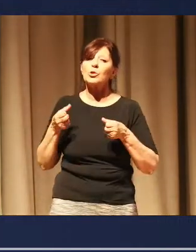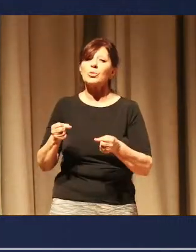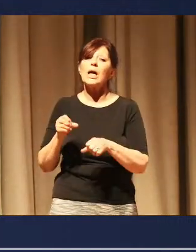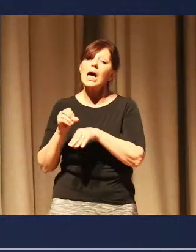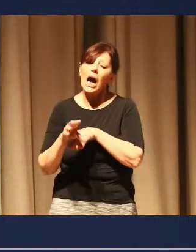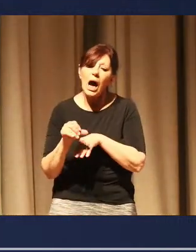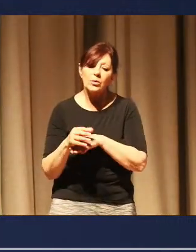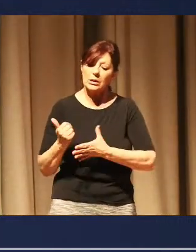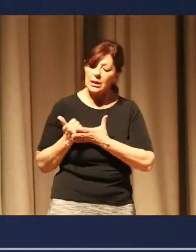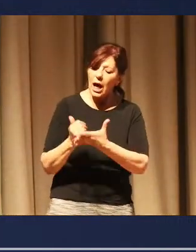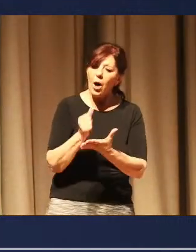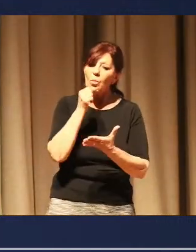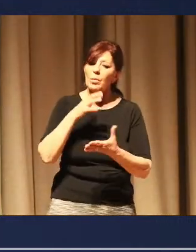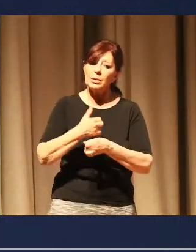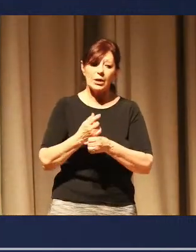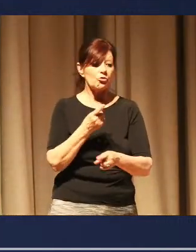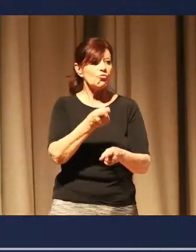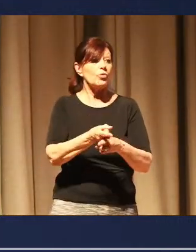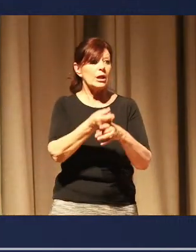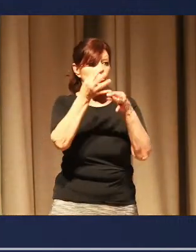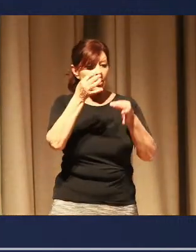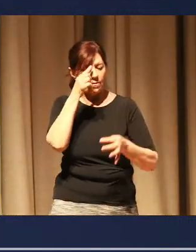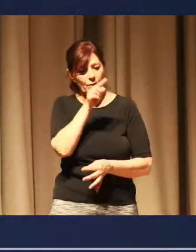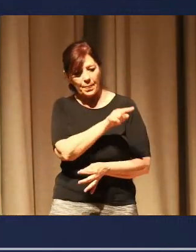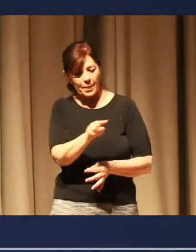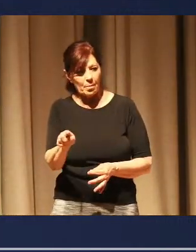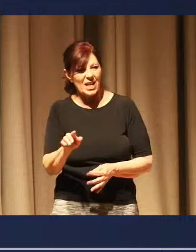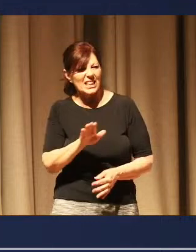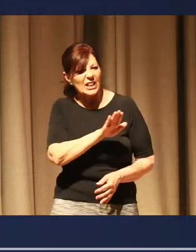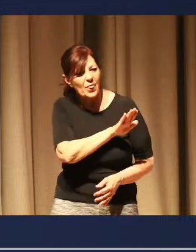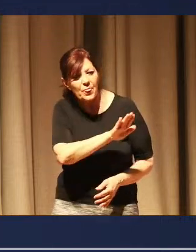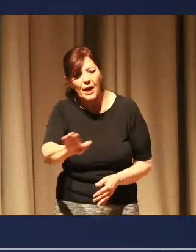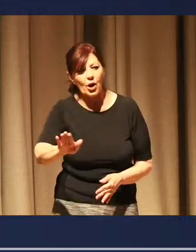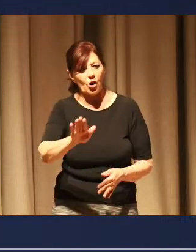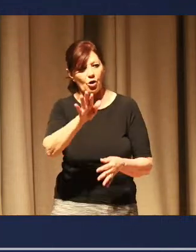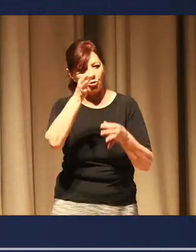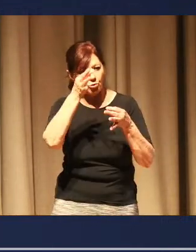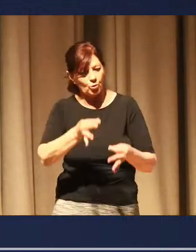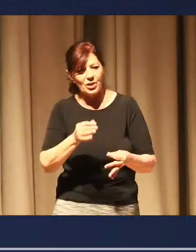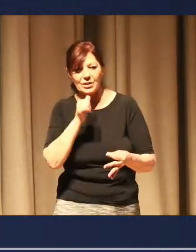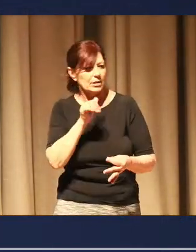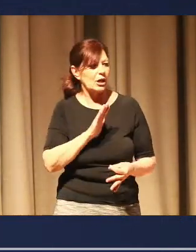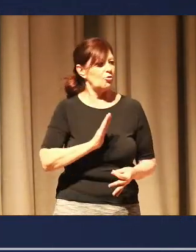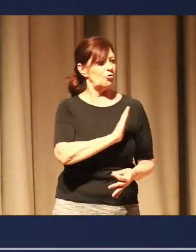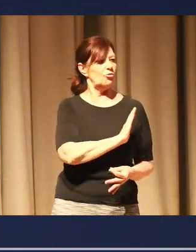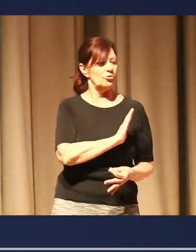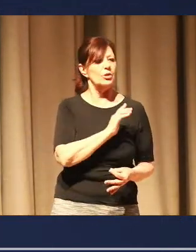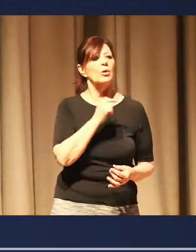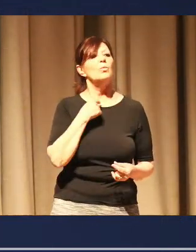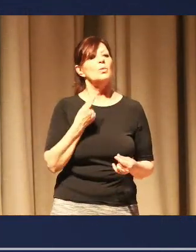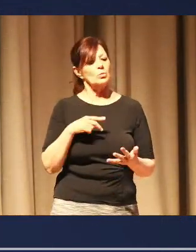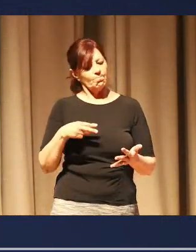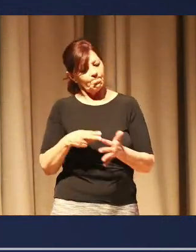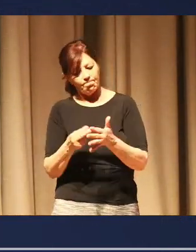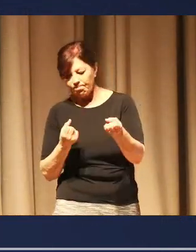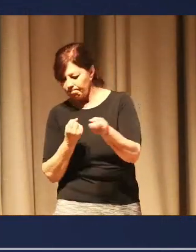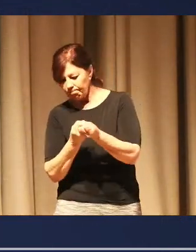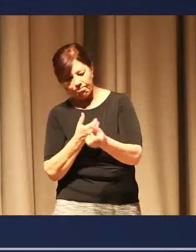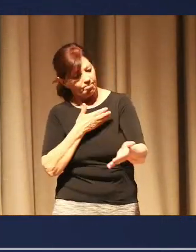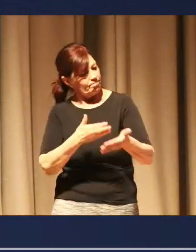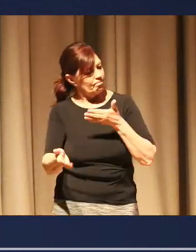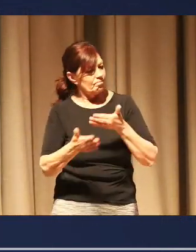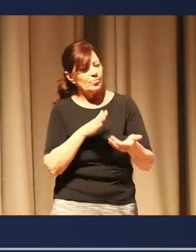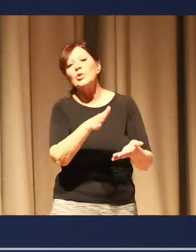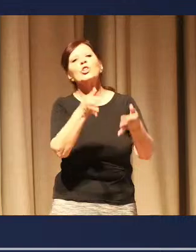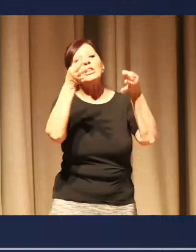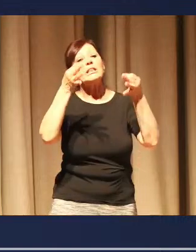and assists women in making the right choice for them. It's their choice, not anyone else's, and we will stand with them no matter their